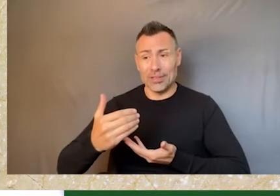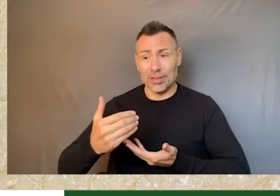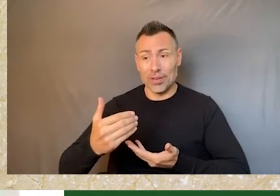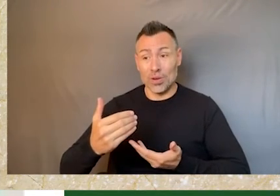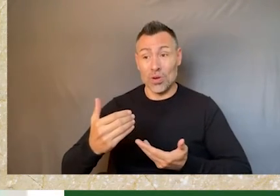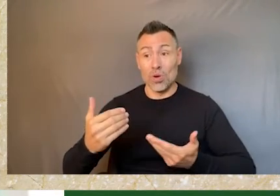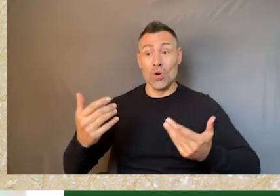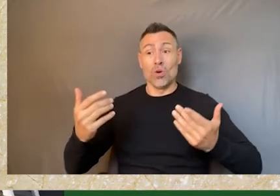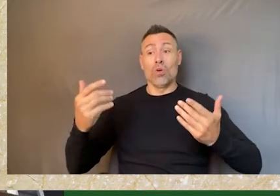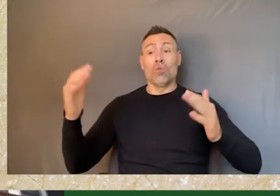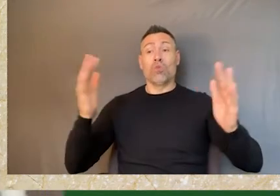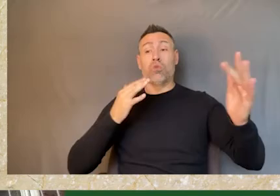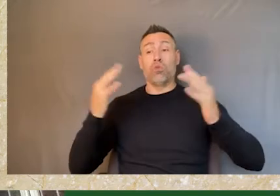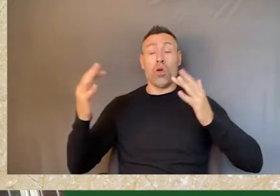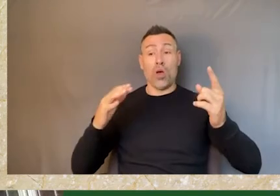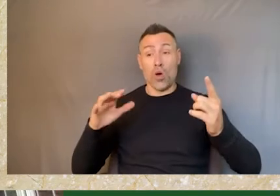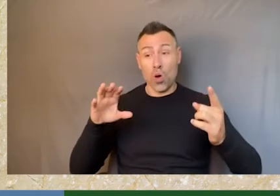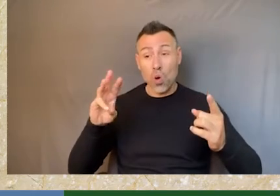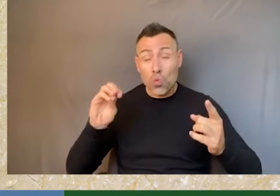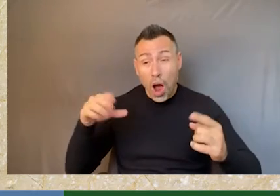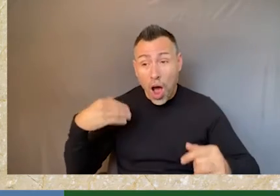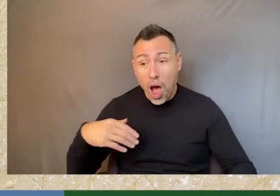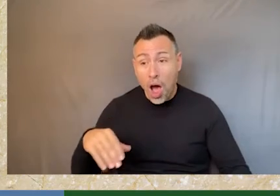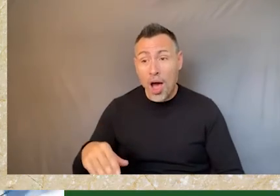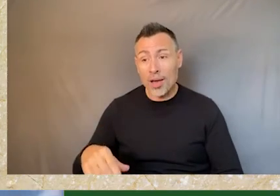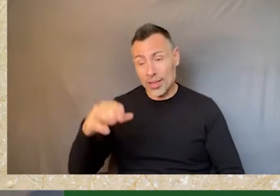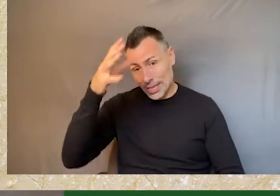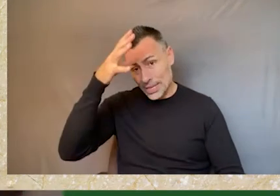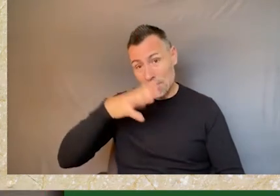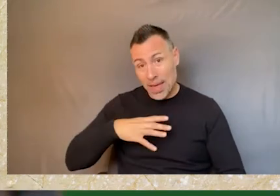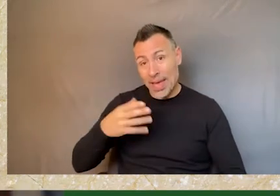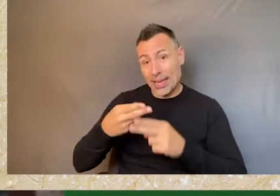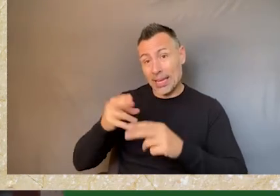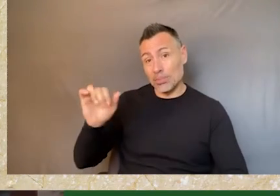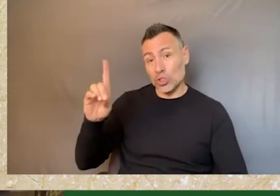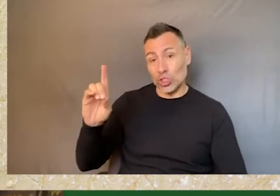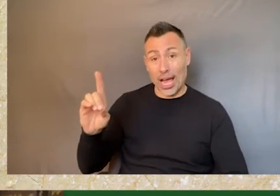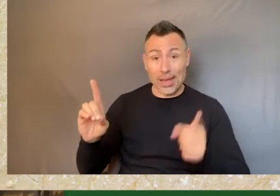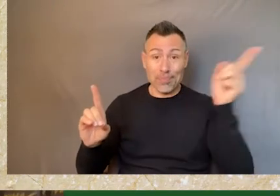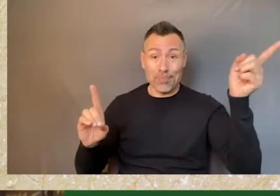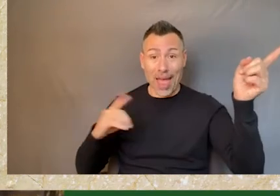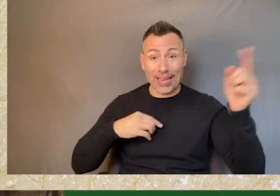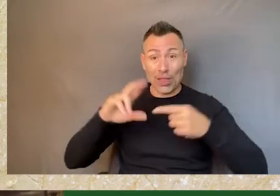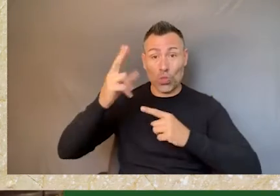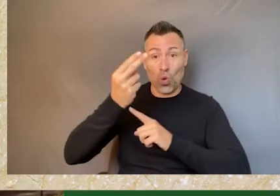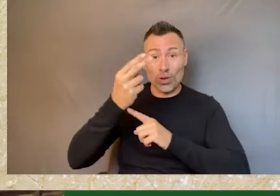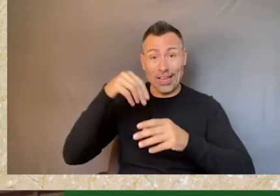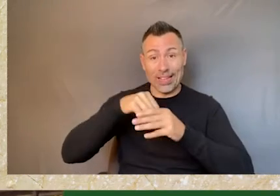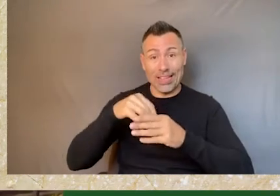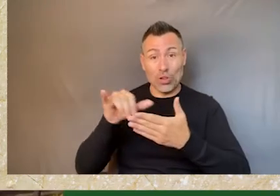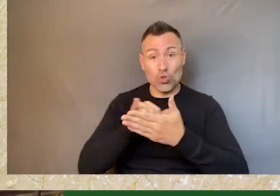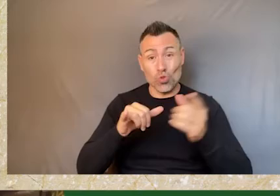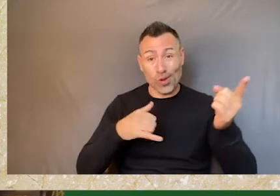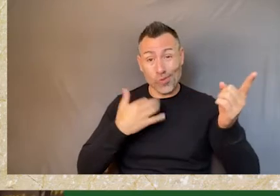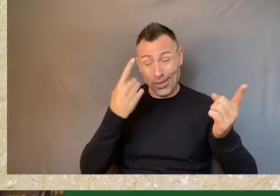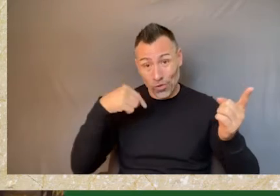Whoa! There's a man named Judd waiting for me in Manhattan. So it's 1:15. We've got